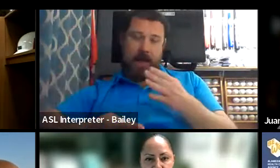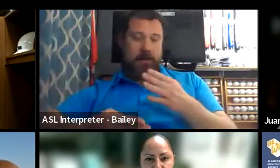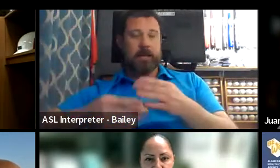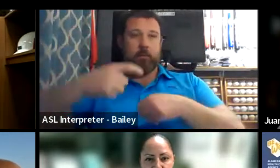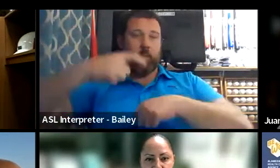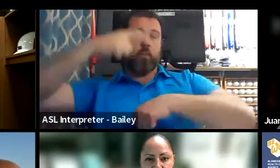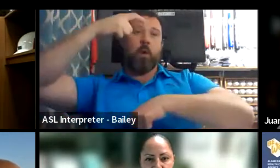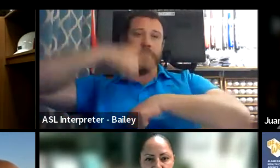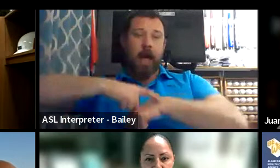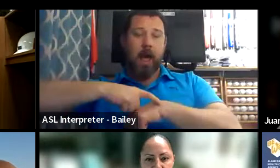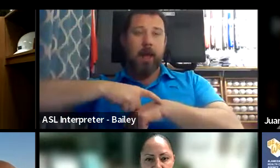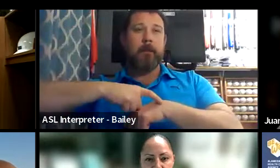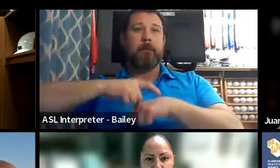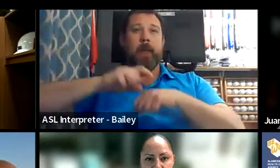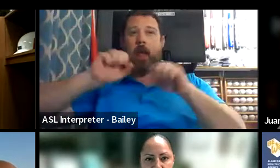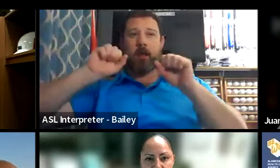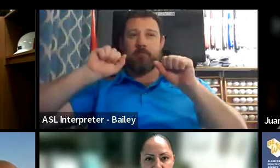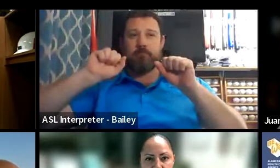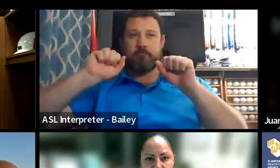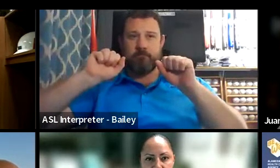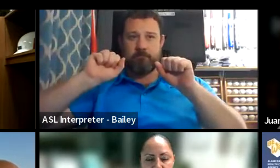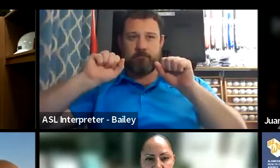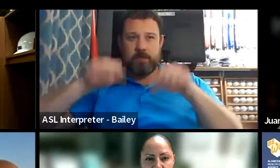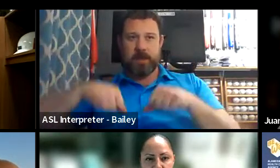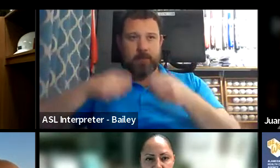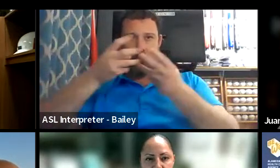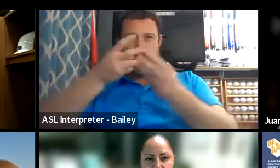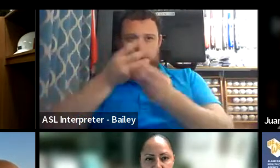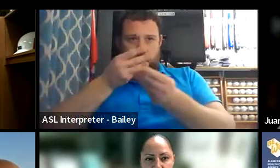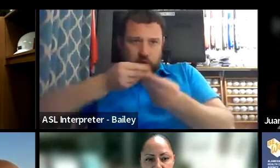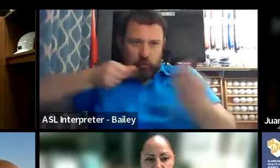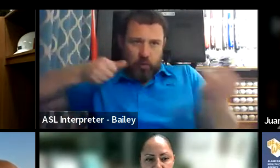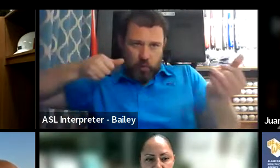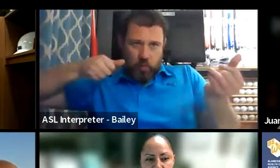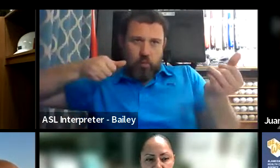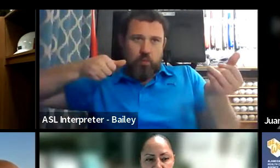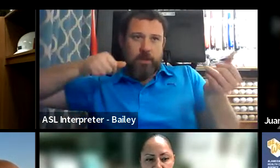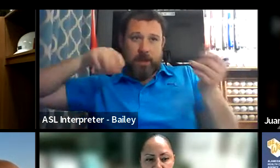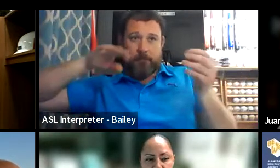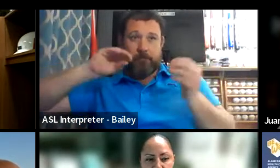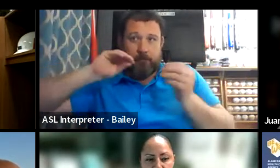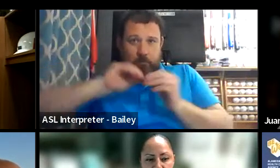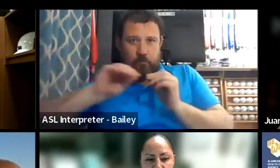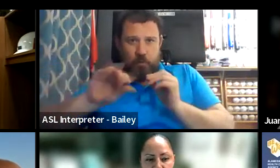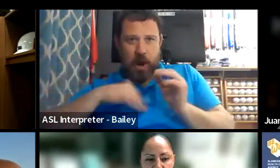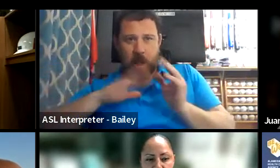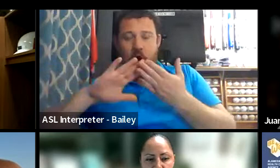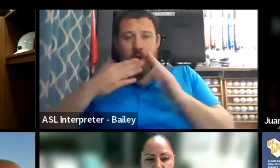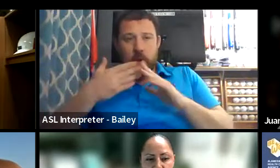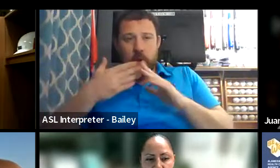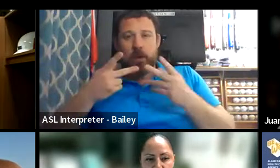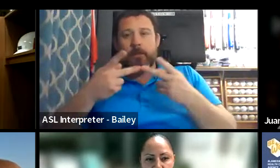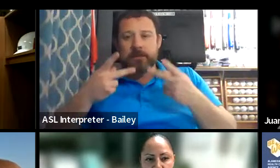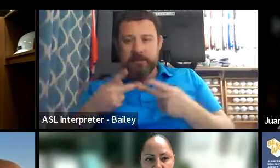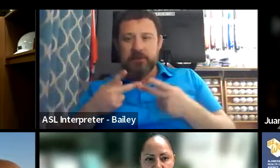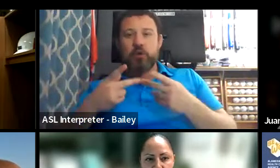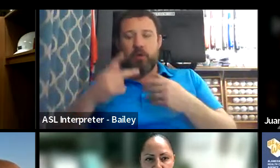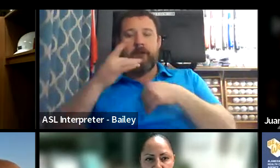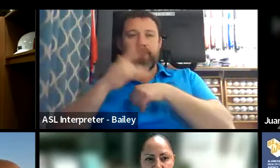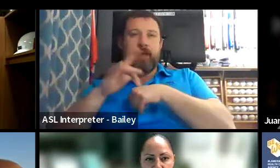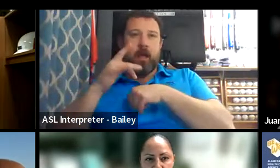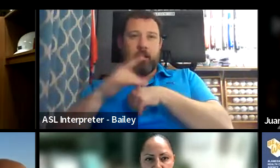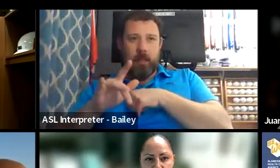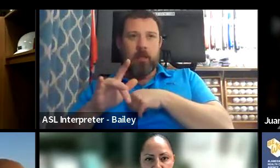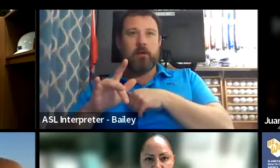able to, put our communities in a position where they are afforded the availability